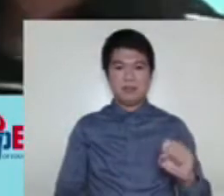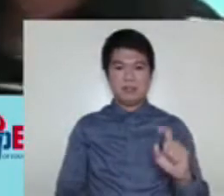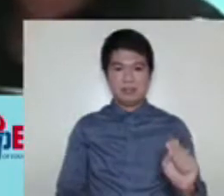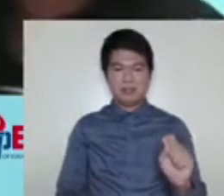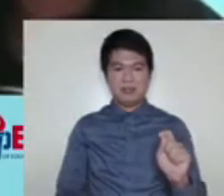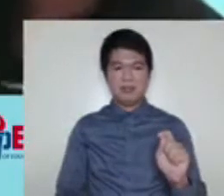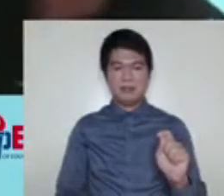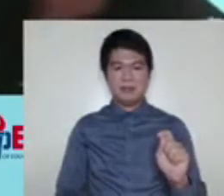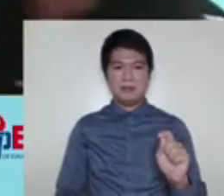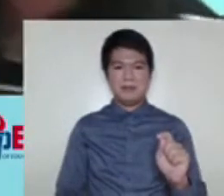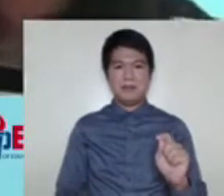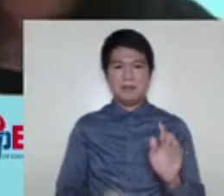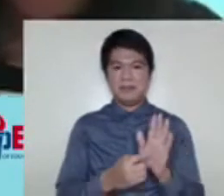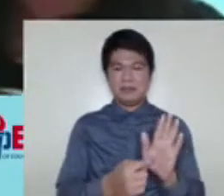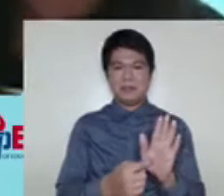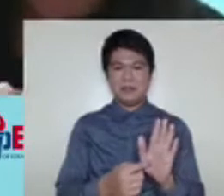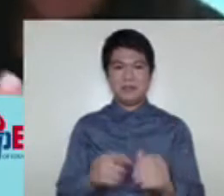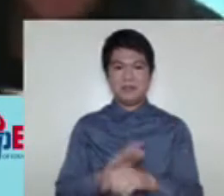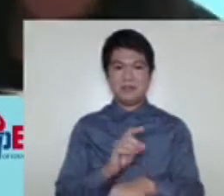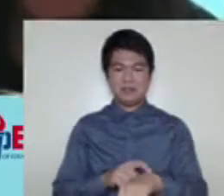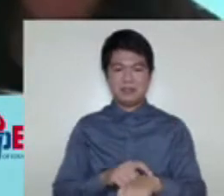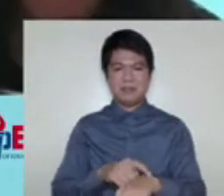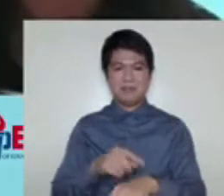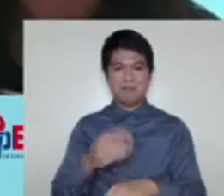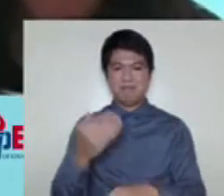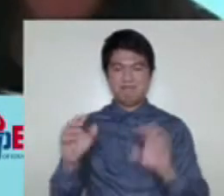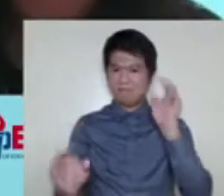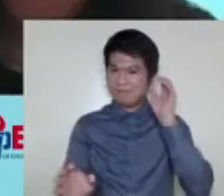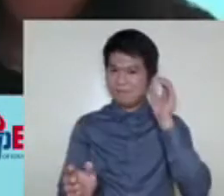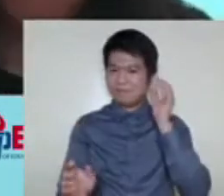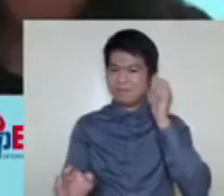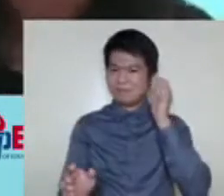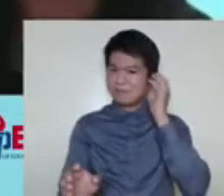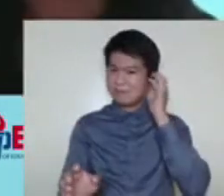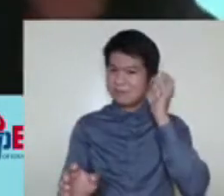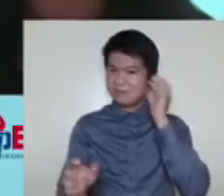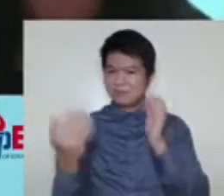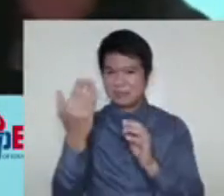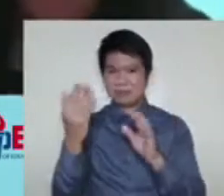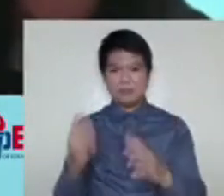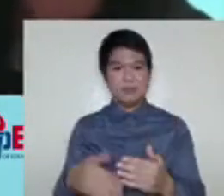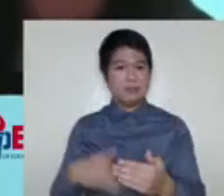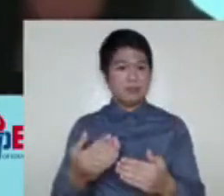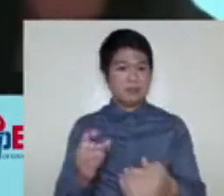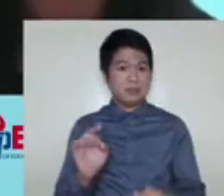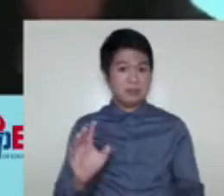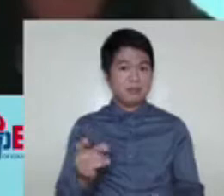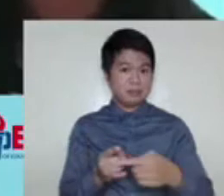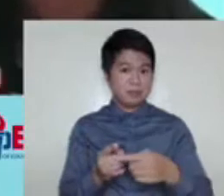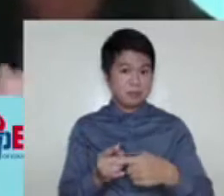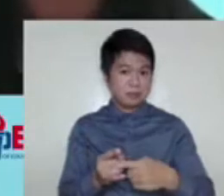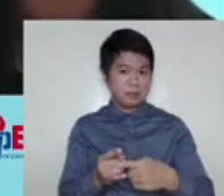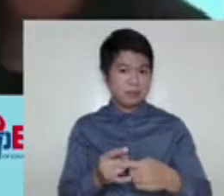broadcasters. So in the next slide, I will be dividing my presentation into two. I will first discuss to you